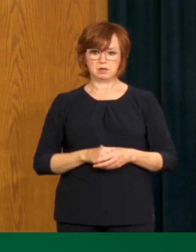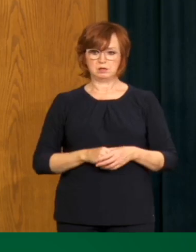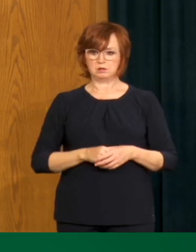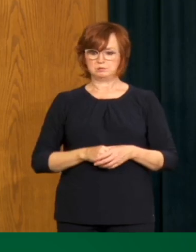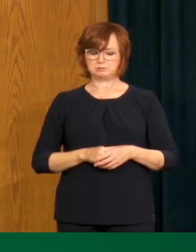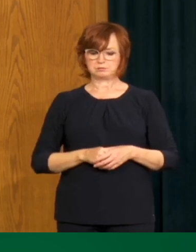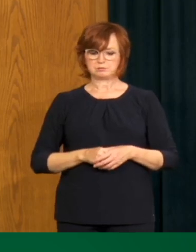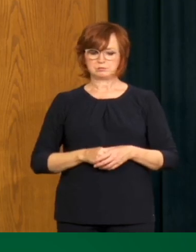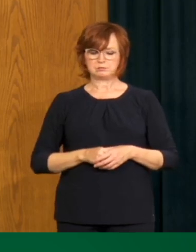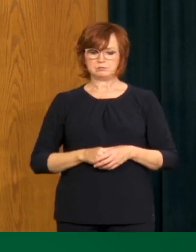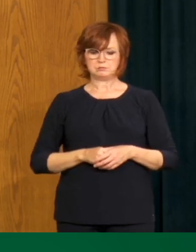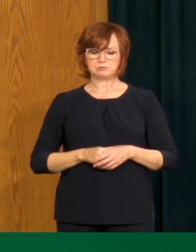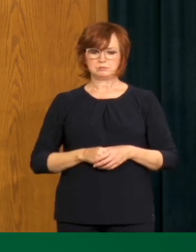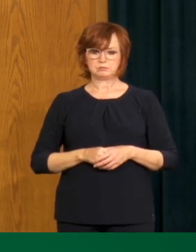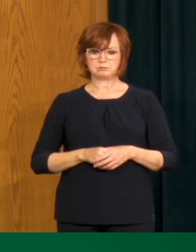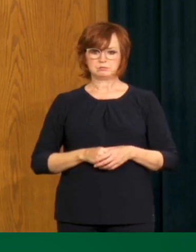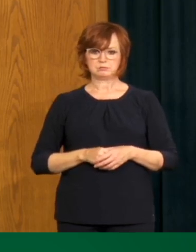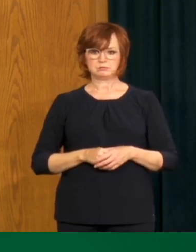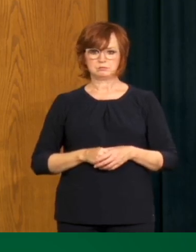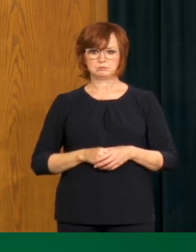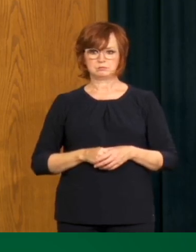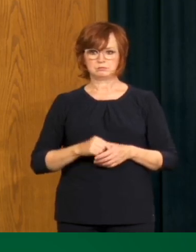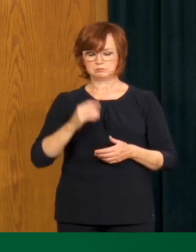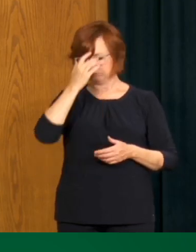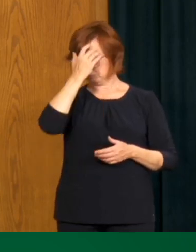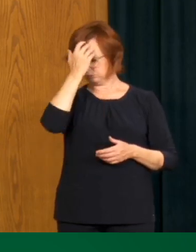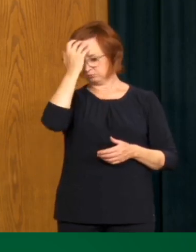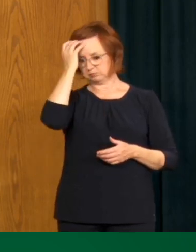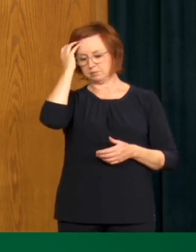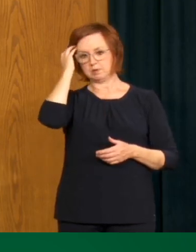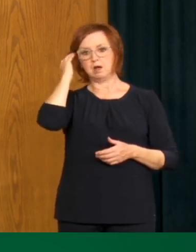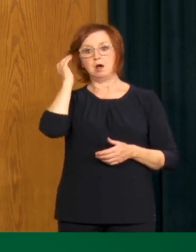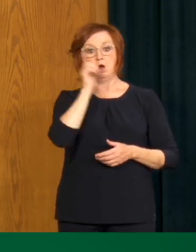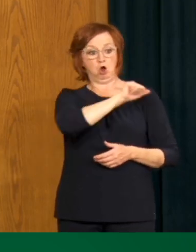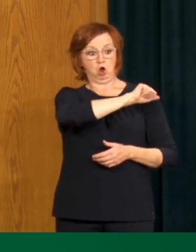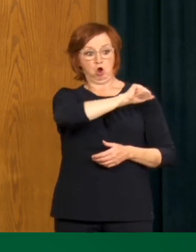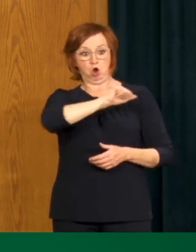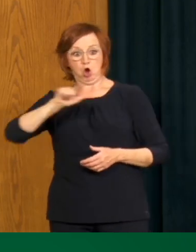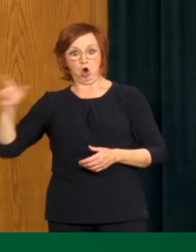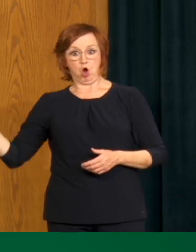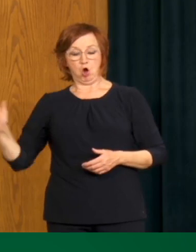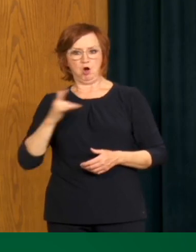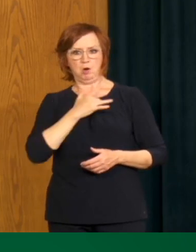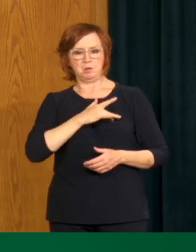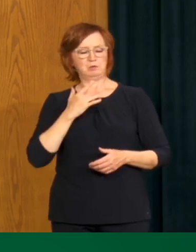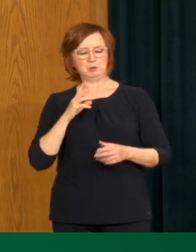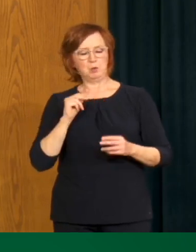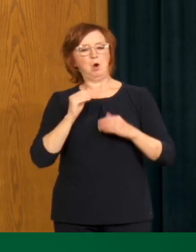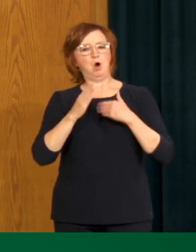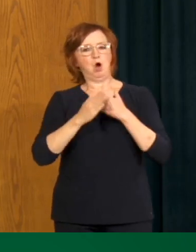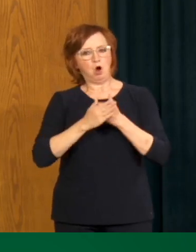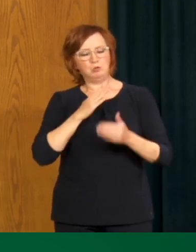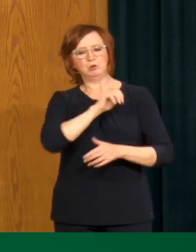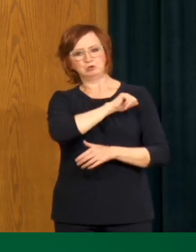parameters would be. Virtually all of the provinces, I won't say all of them, virtually all of the provinces have asked for additional flexibility when it comes